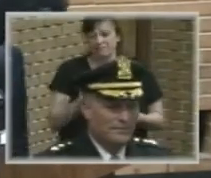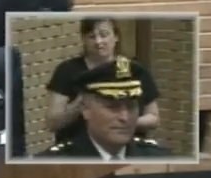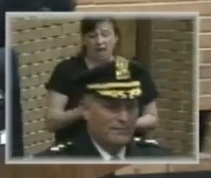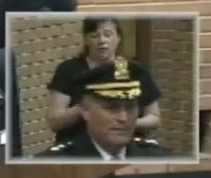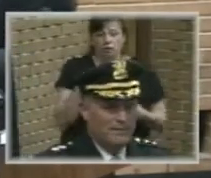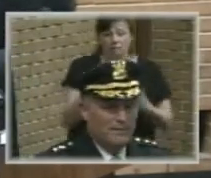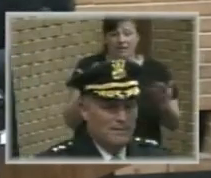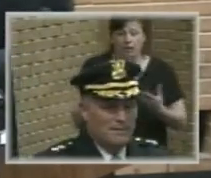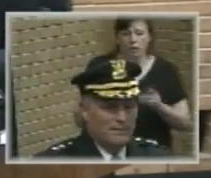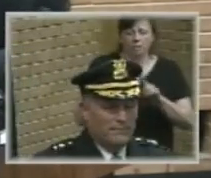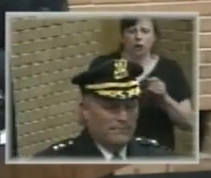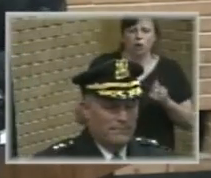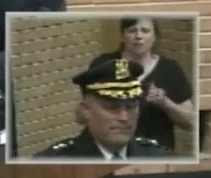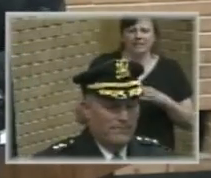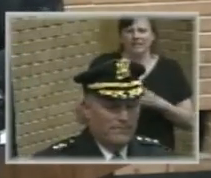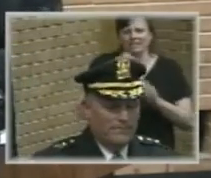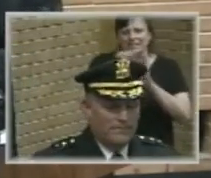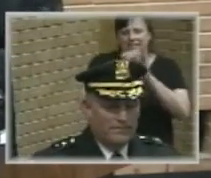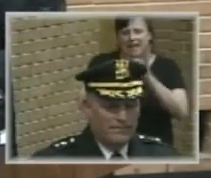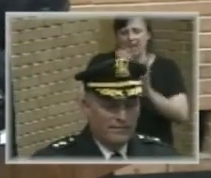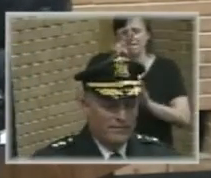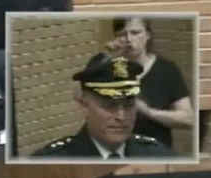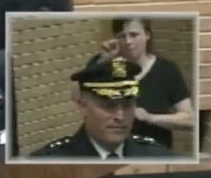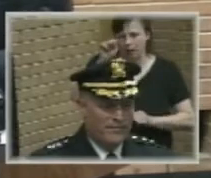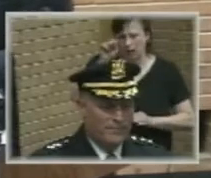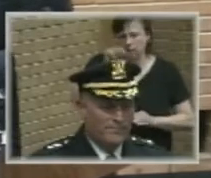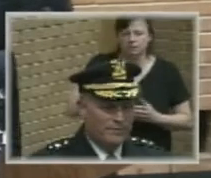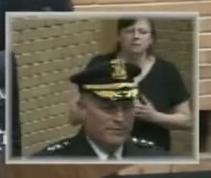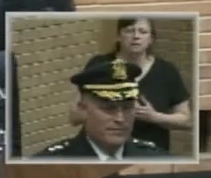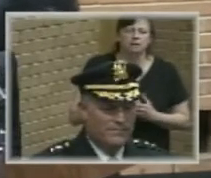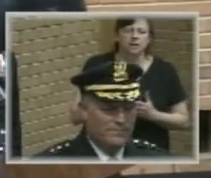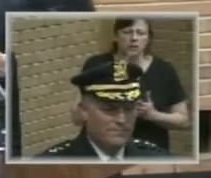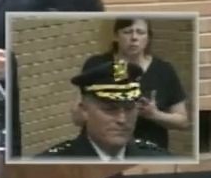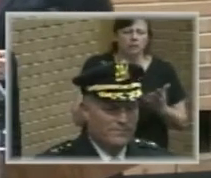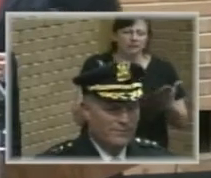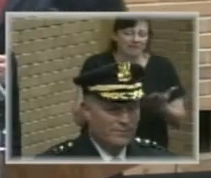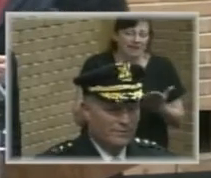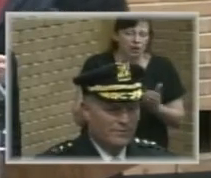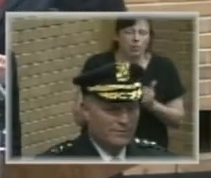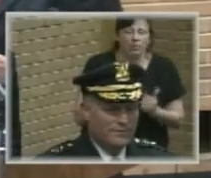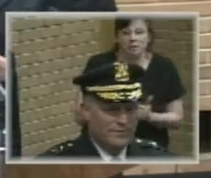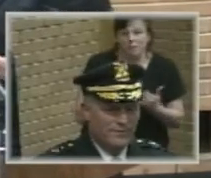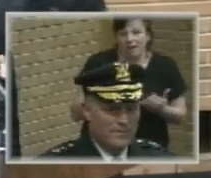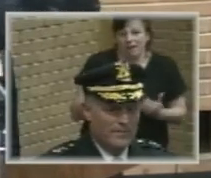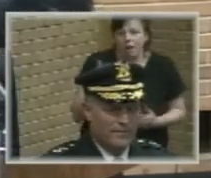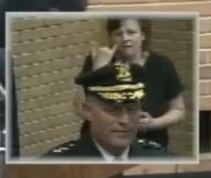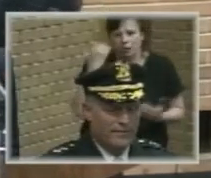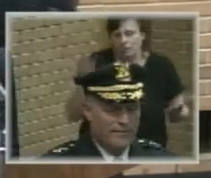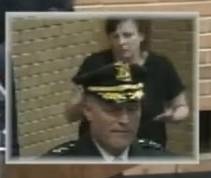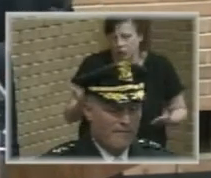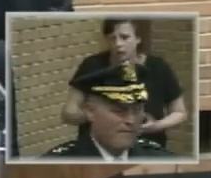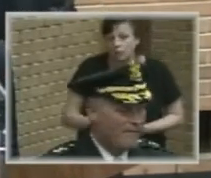in Vermont. He sends his regrets. He would be joining me at the podium right now to talk about